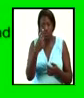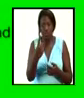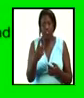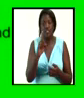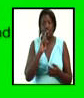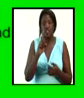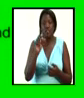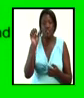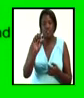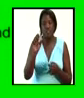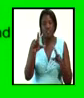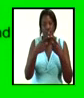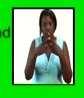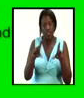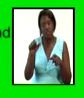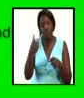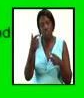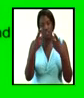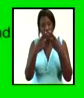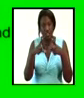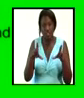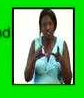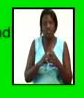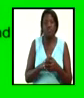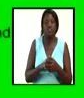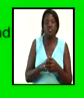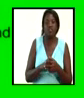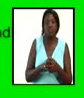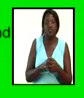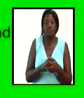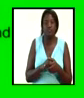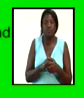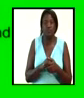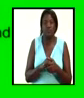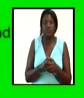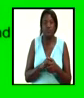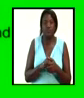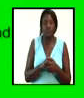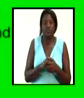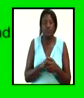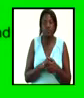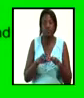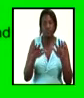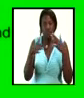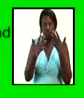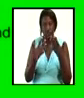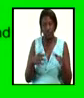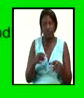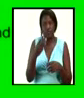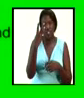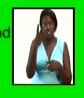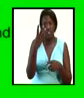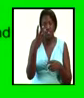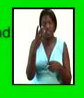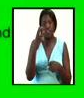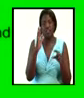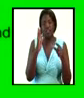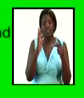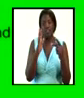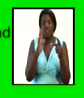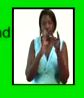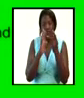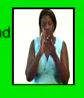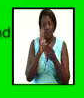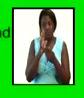words, and indicate metaphoric usage. This concludes our third program of JSC English